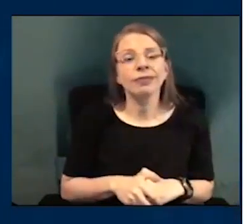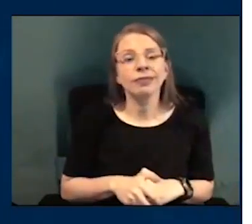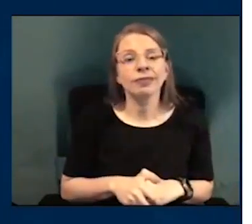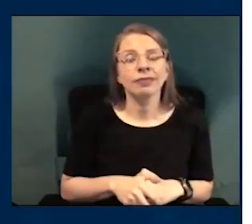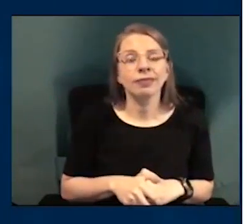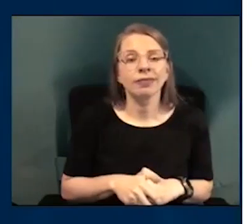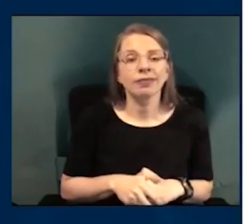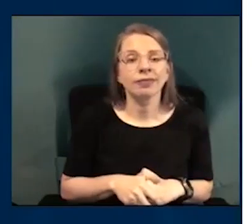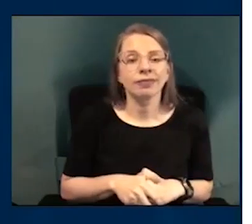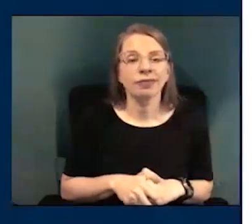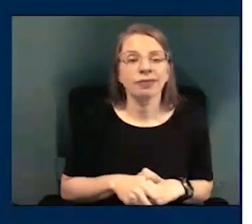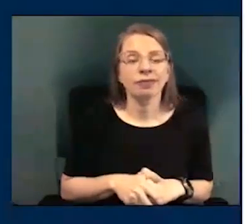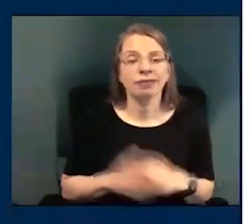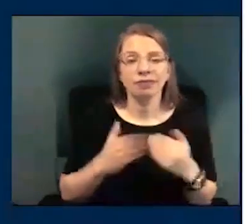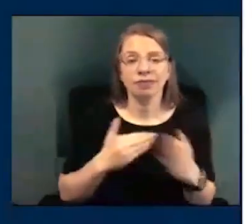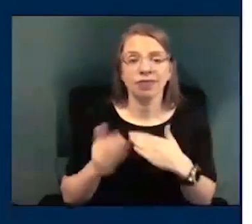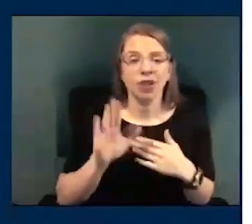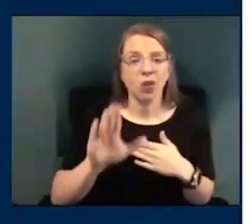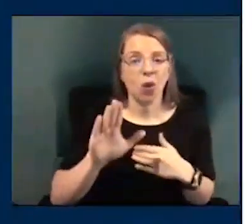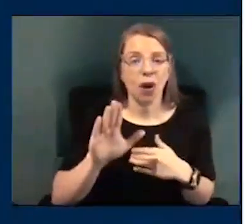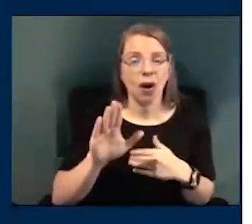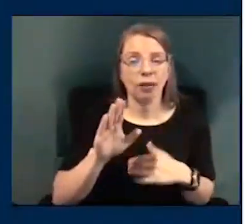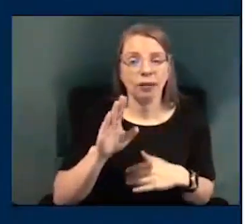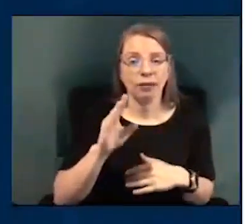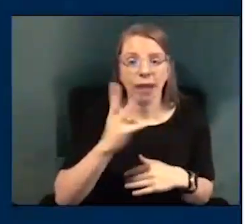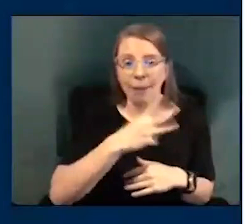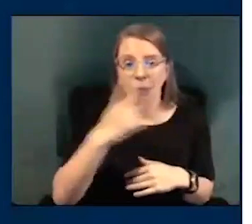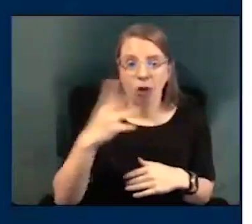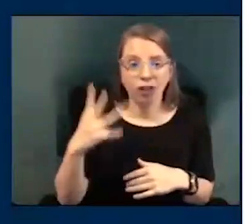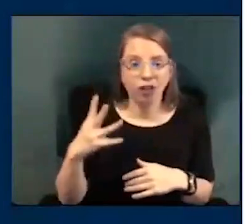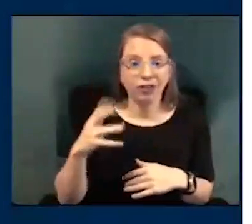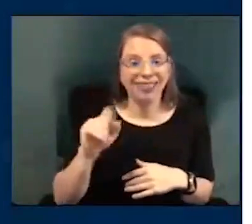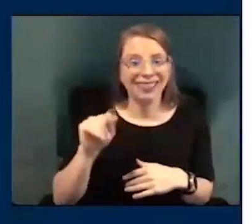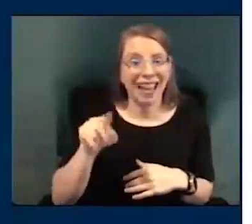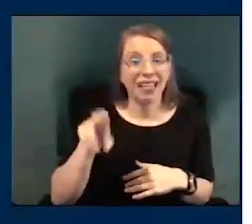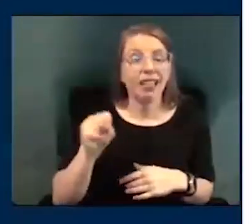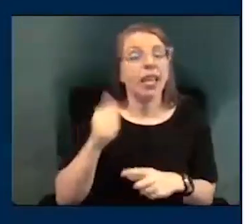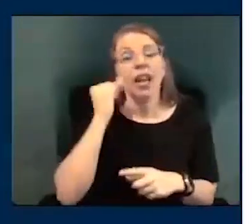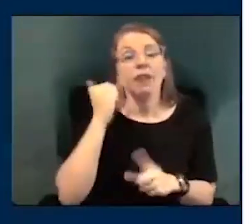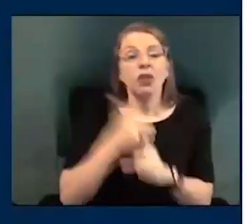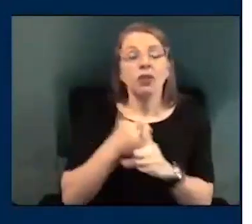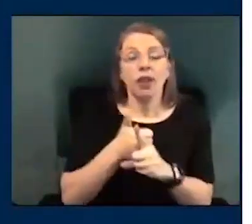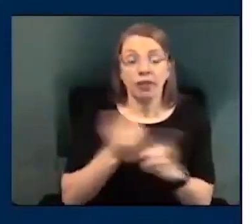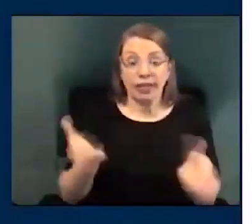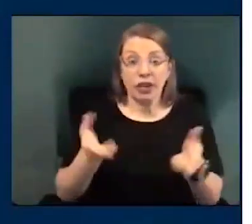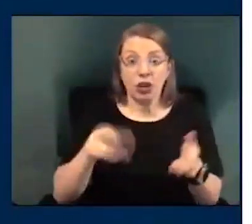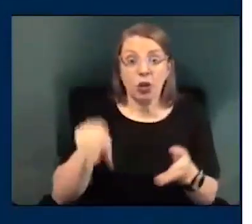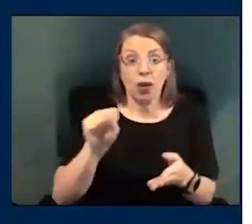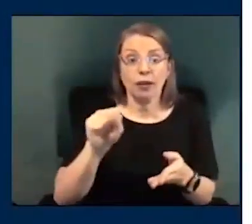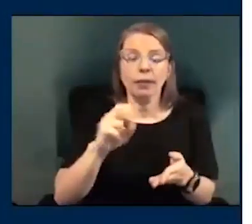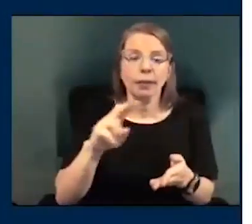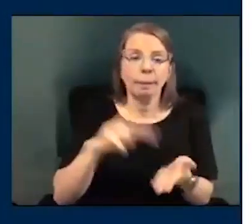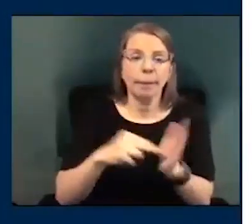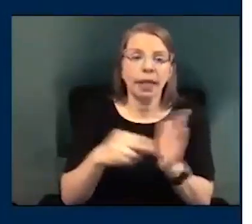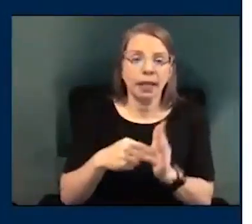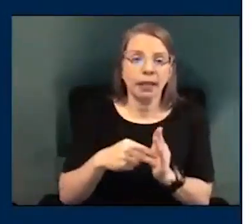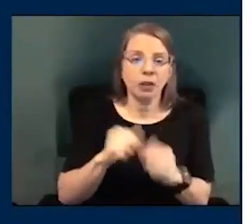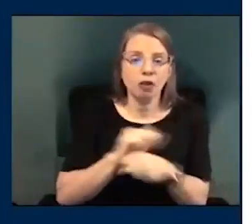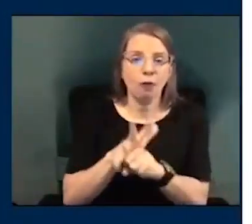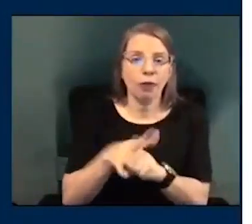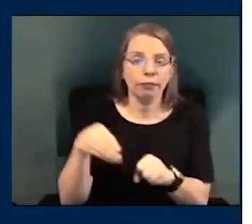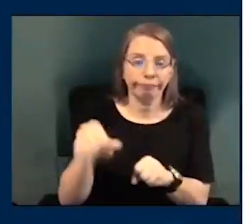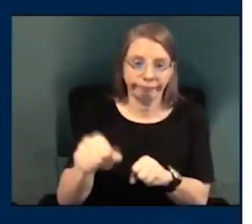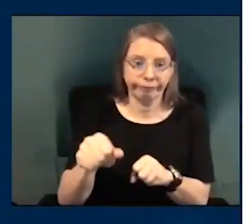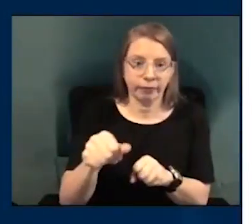of your immigration status, if you are in the United States, you will be covered for COVID. Again, testing, treatment,